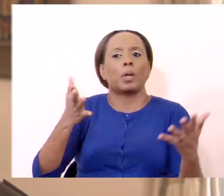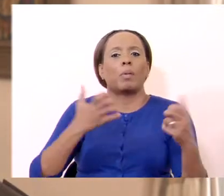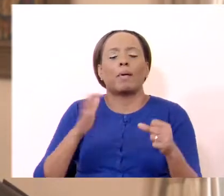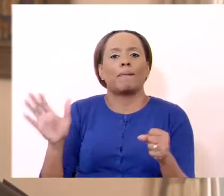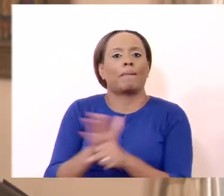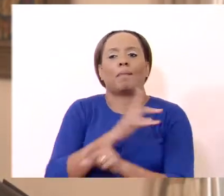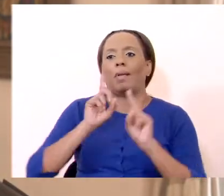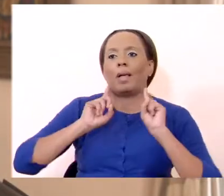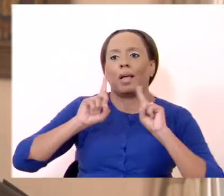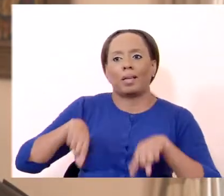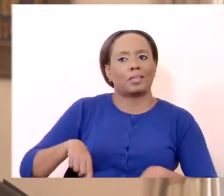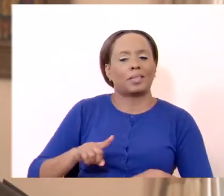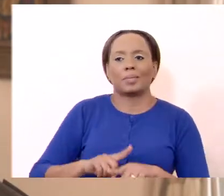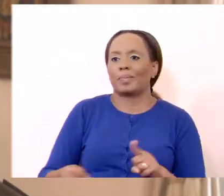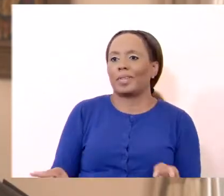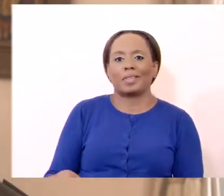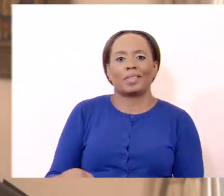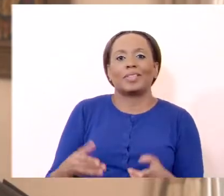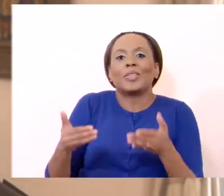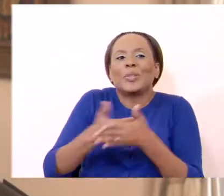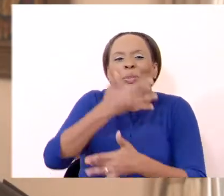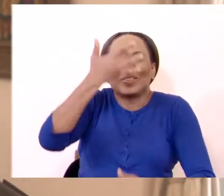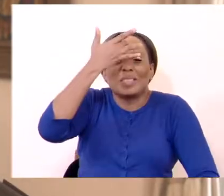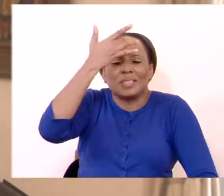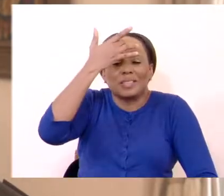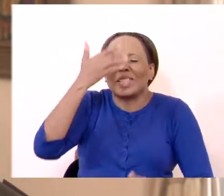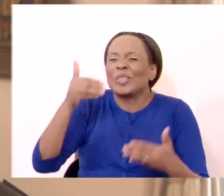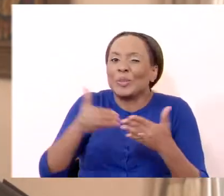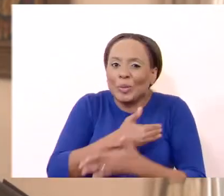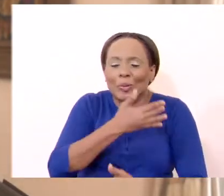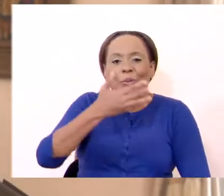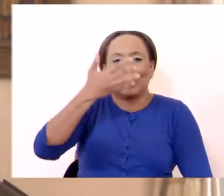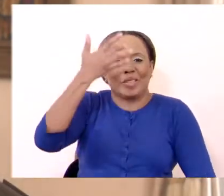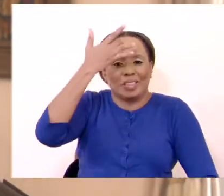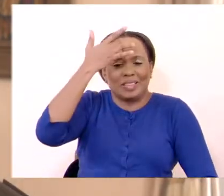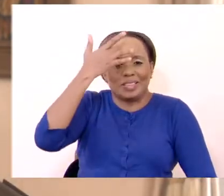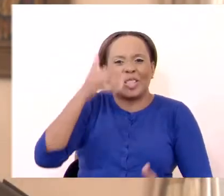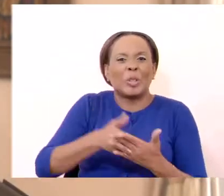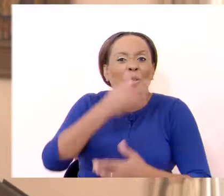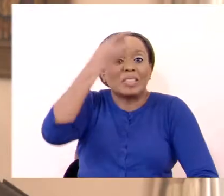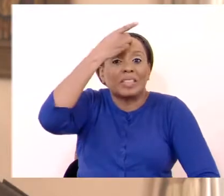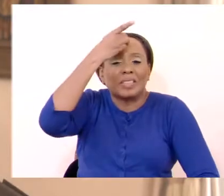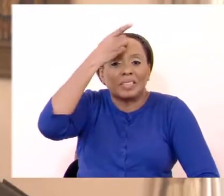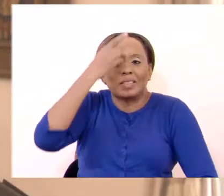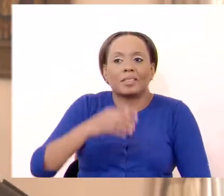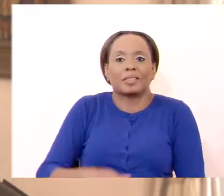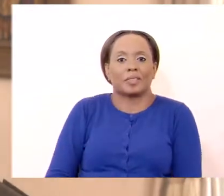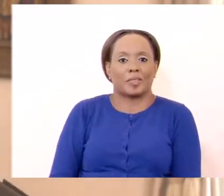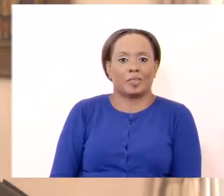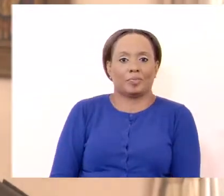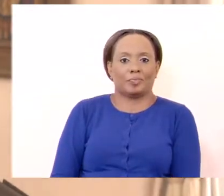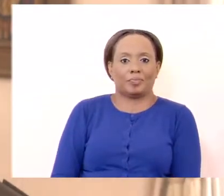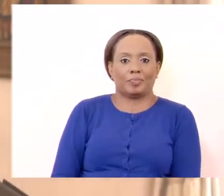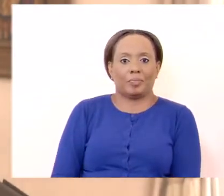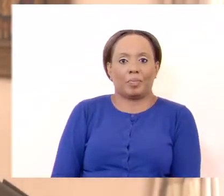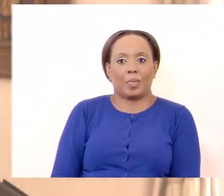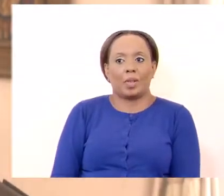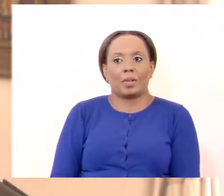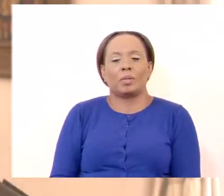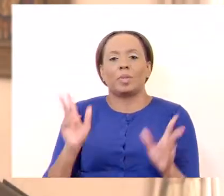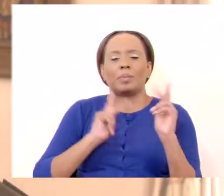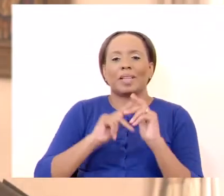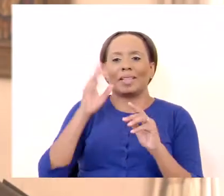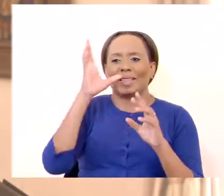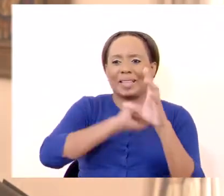not been here for a very long time. So no one, even though lots of people spend a lot of time and energy guessing,